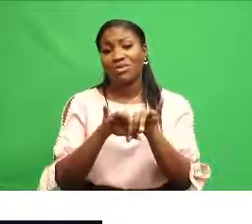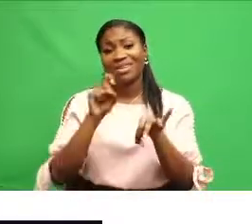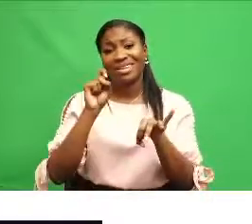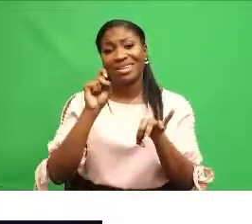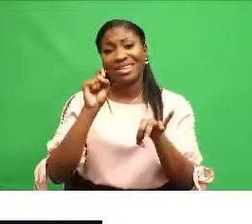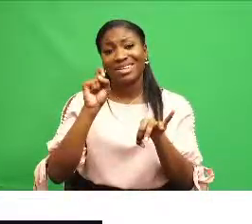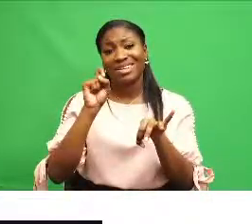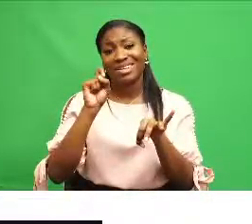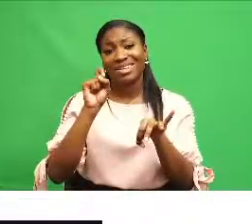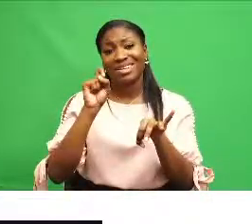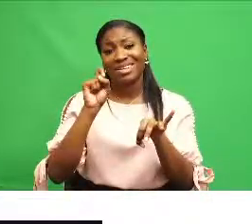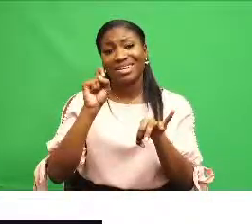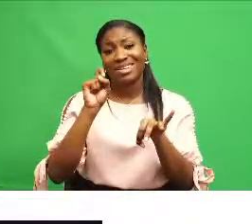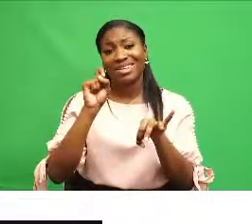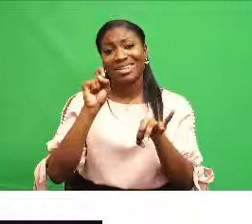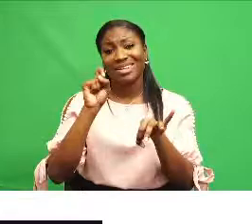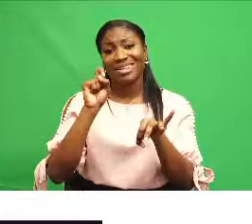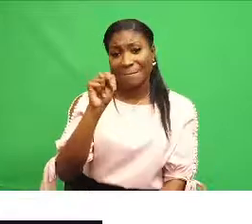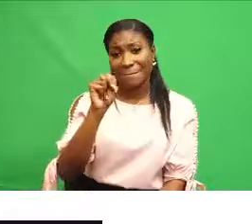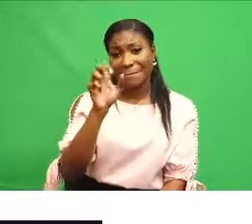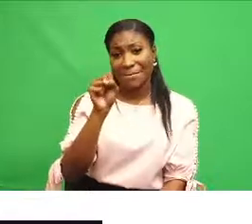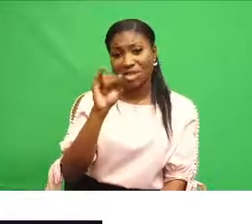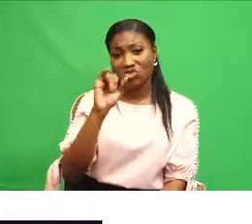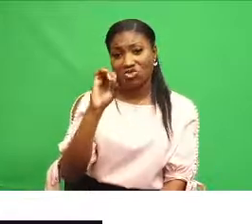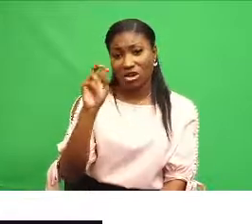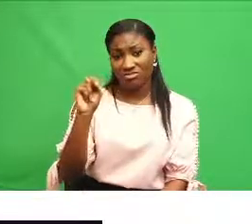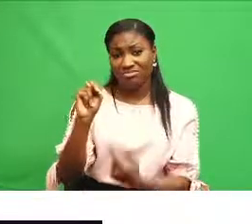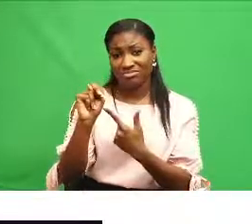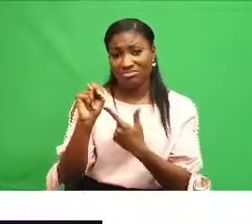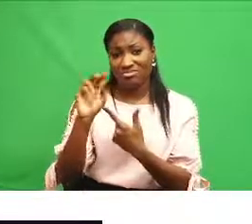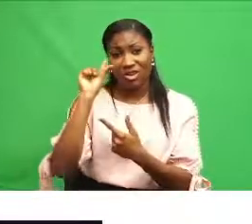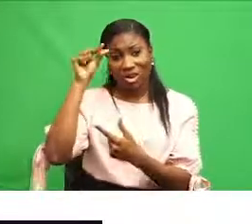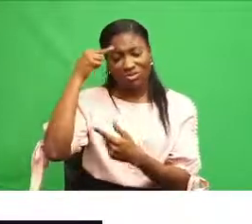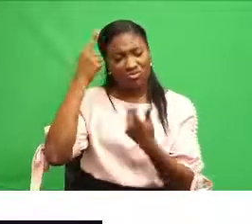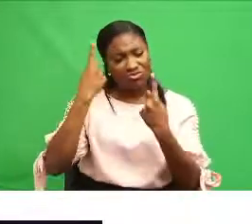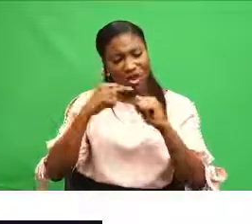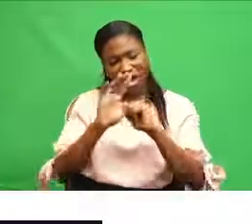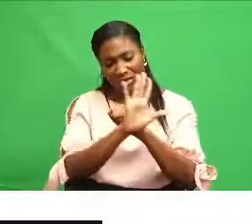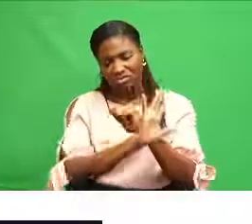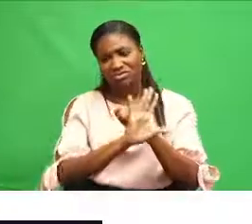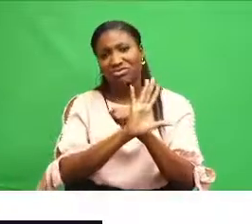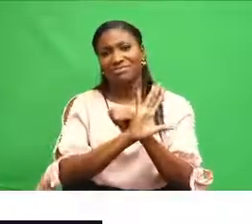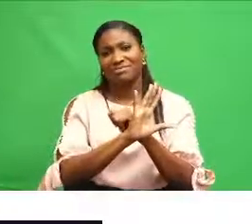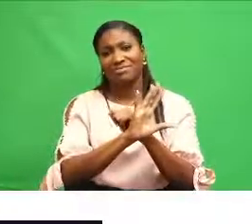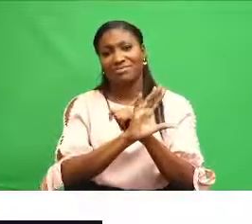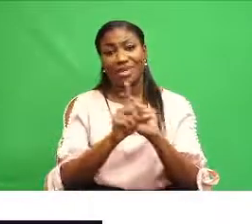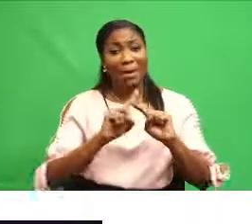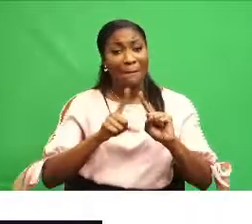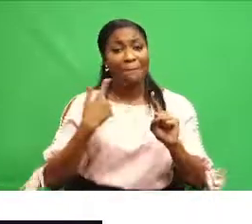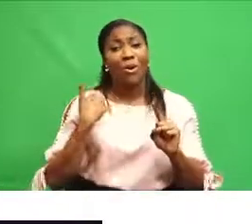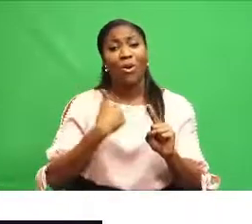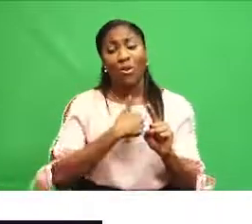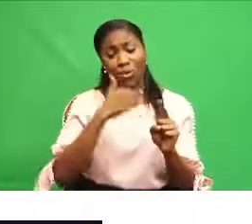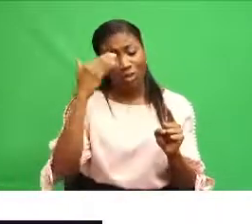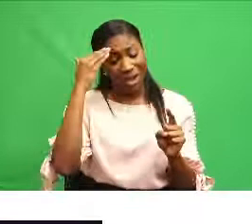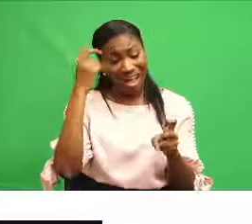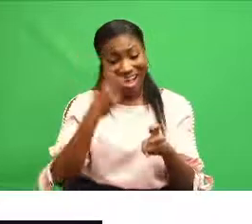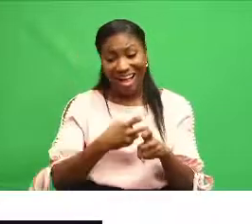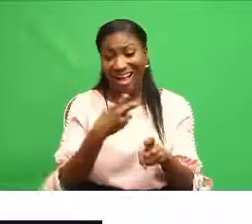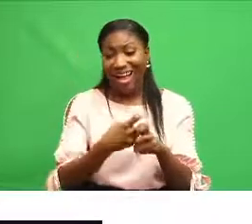of significant importance. This is easier said than done.